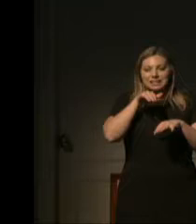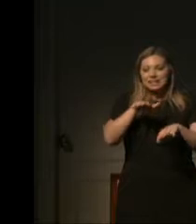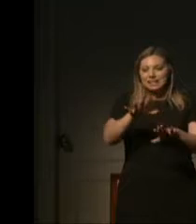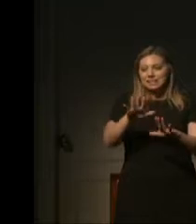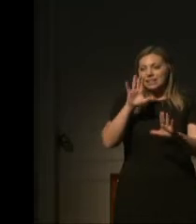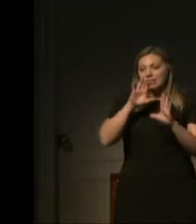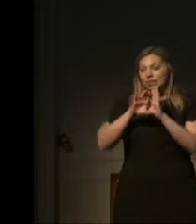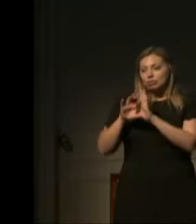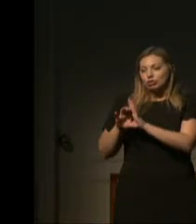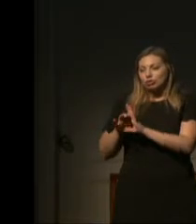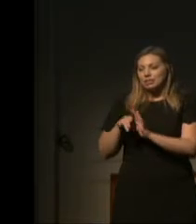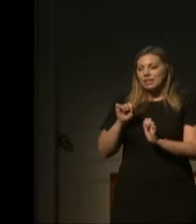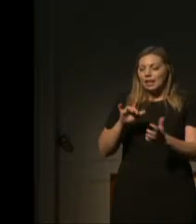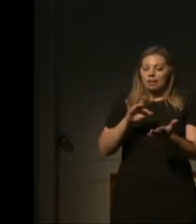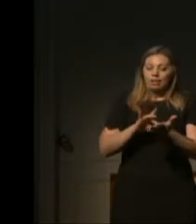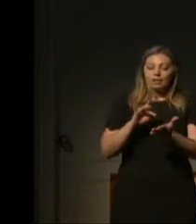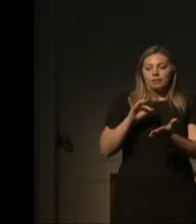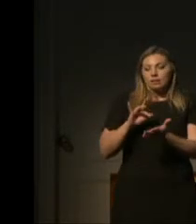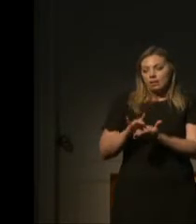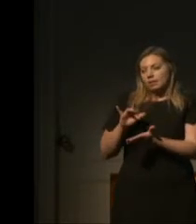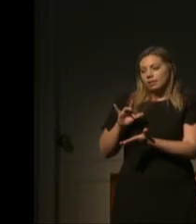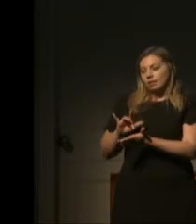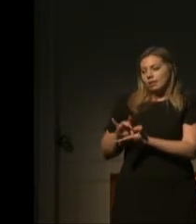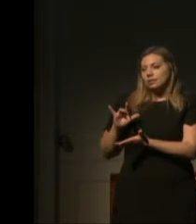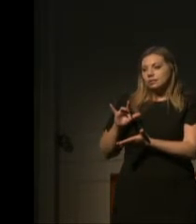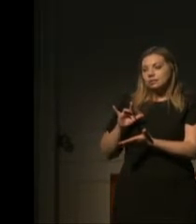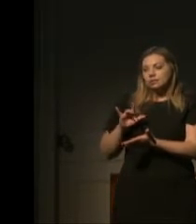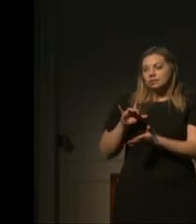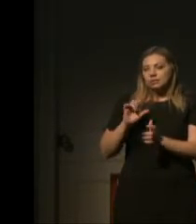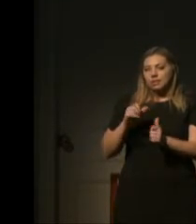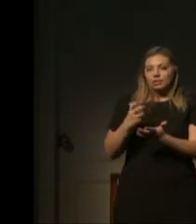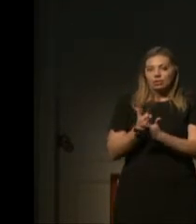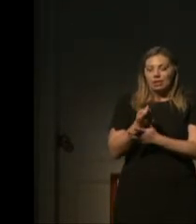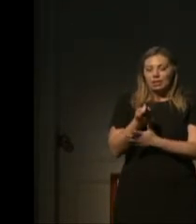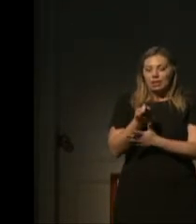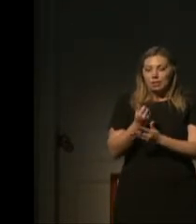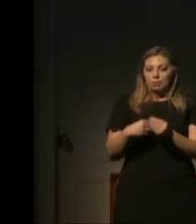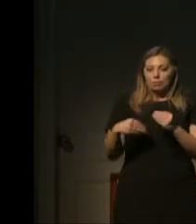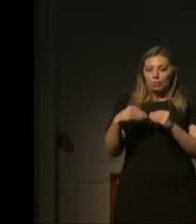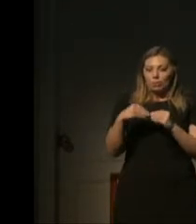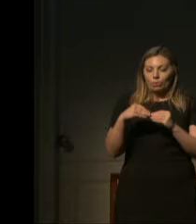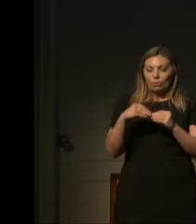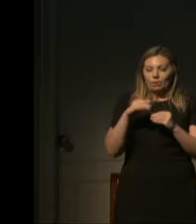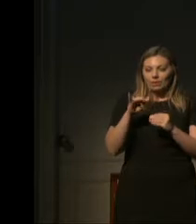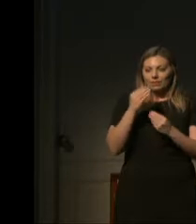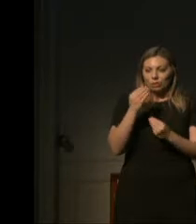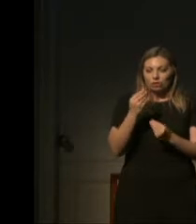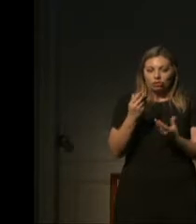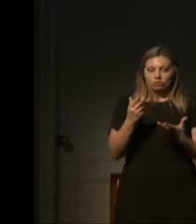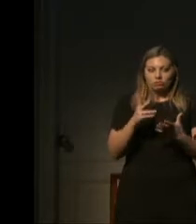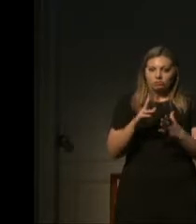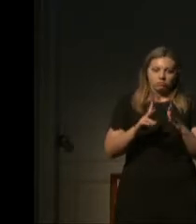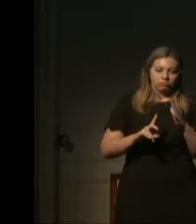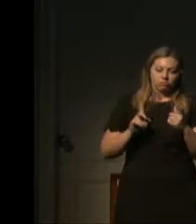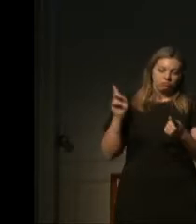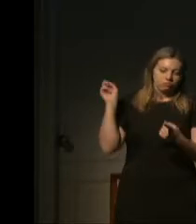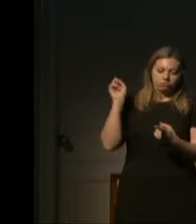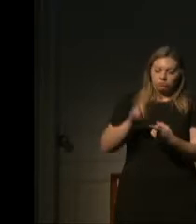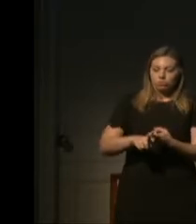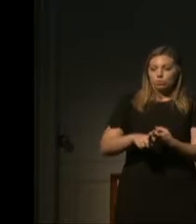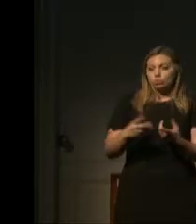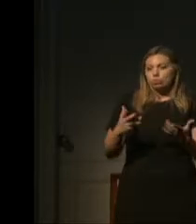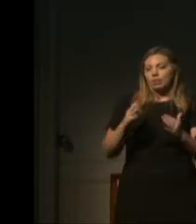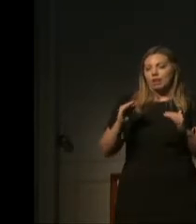images, clicking and getting a little bit more of that information all the way up into